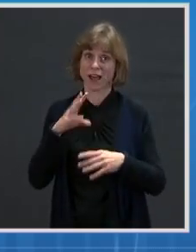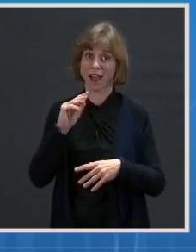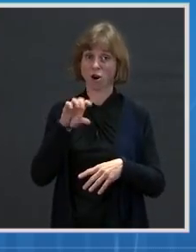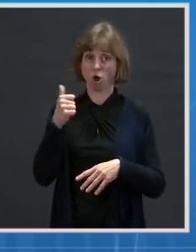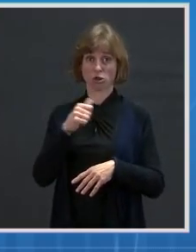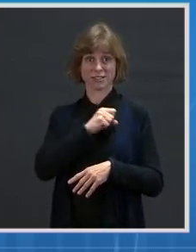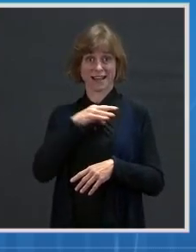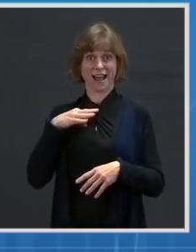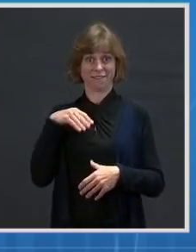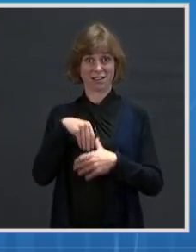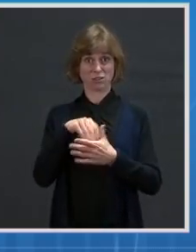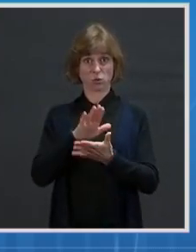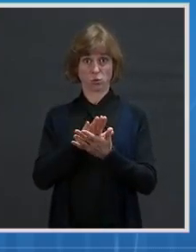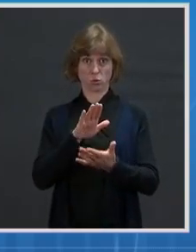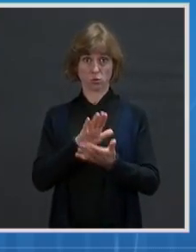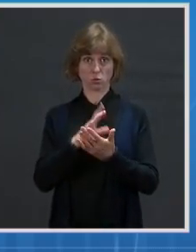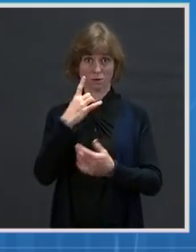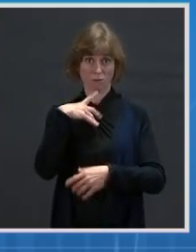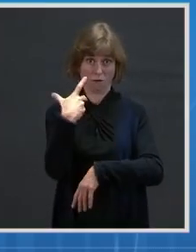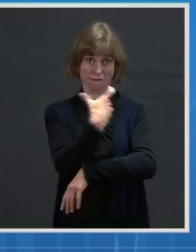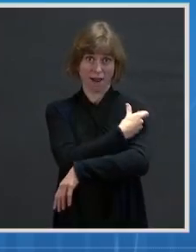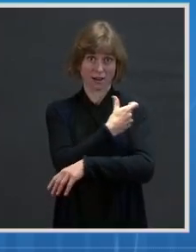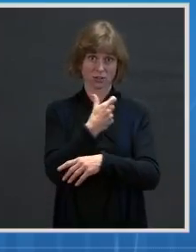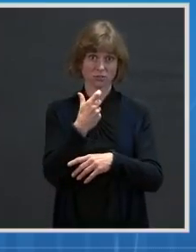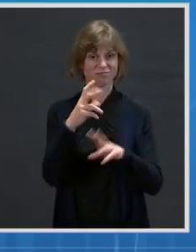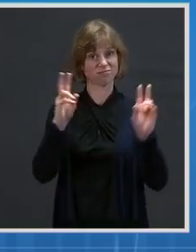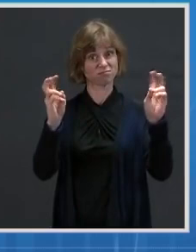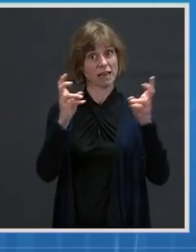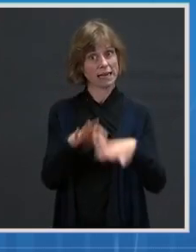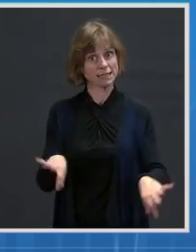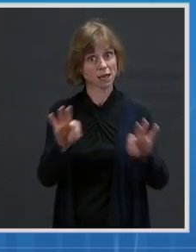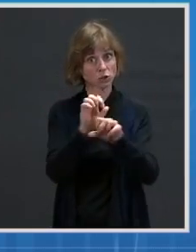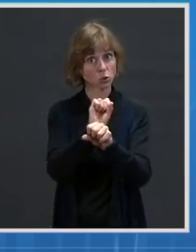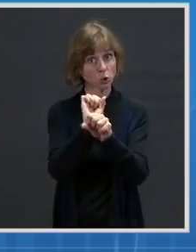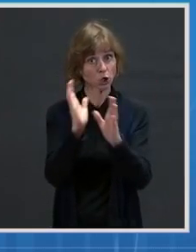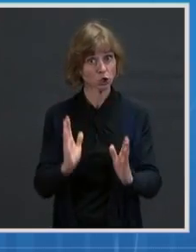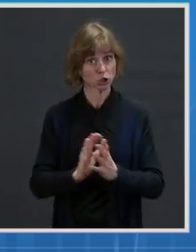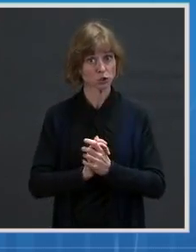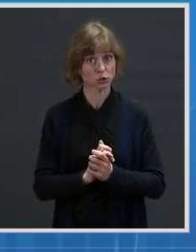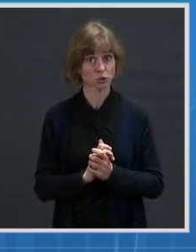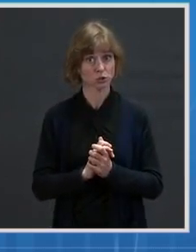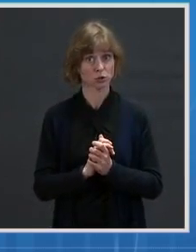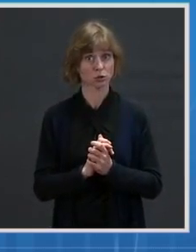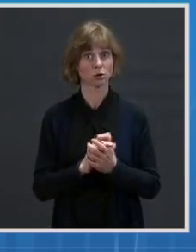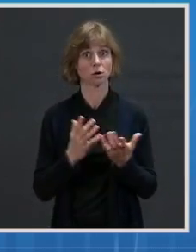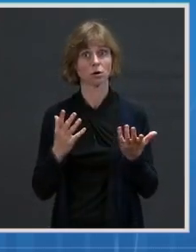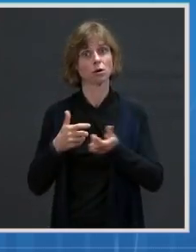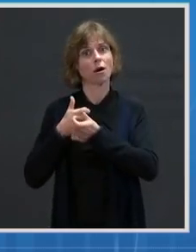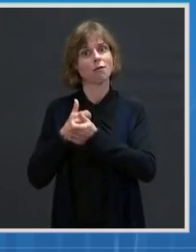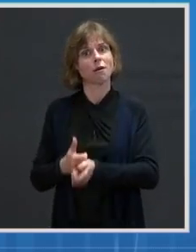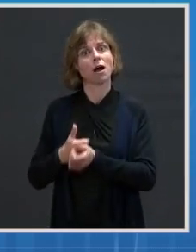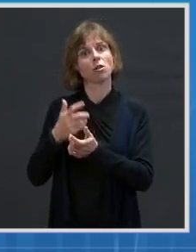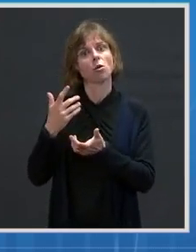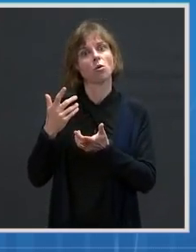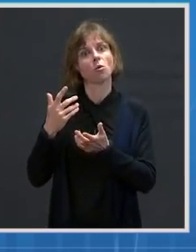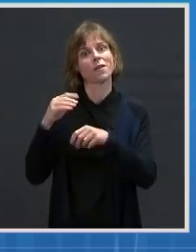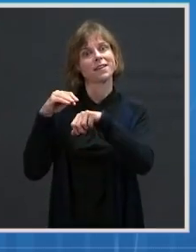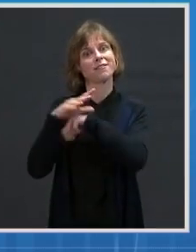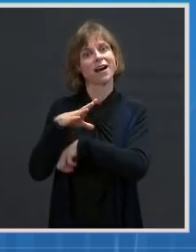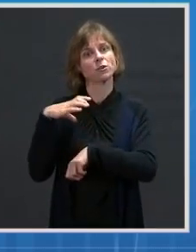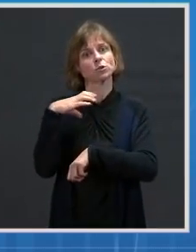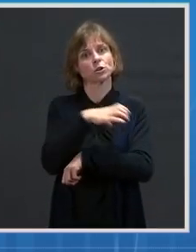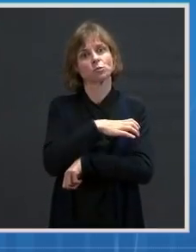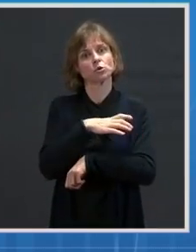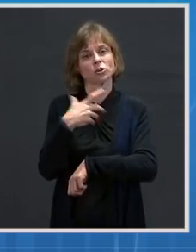for vaccination as part of the frontline essential workers, consistent with the recommendation of the Advisory Committee on Immunization